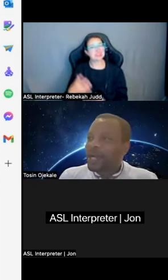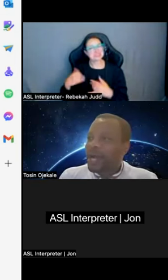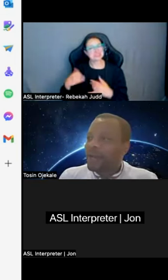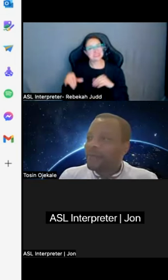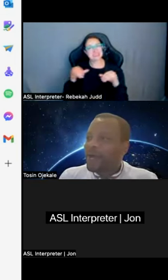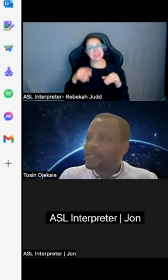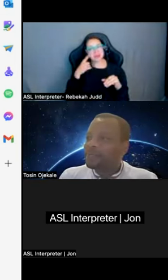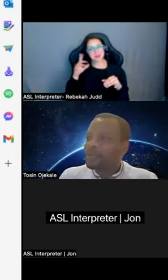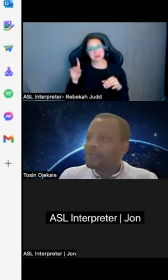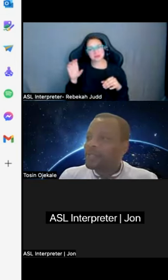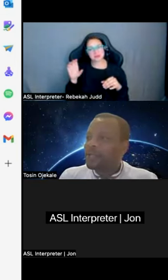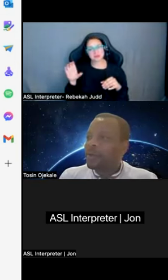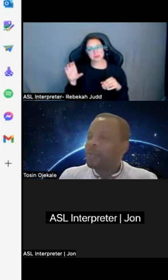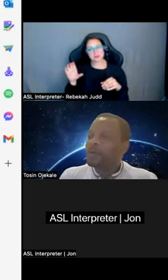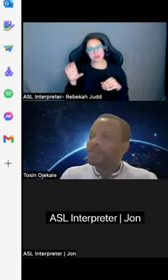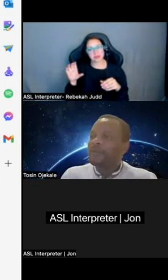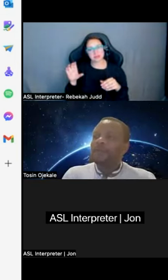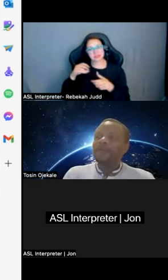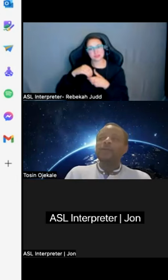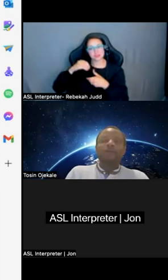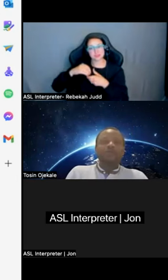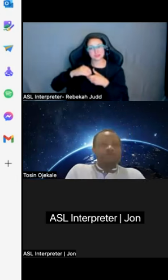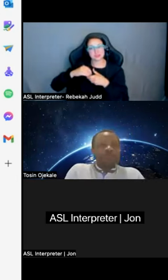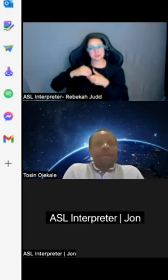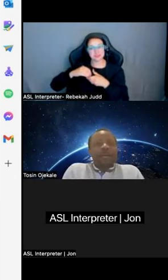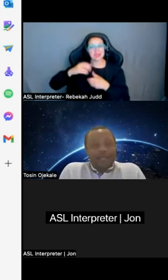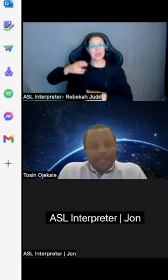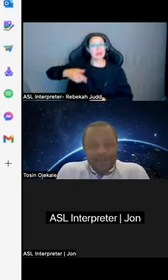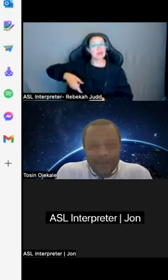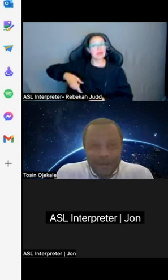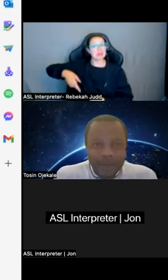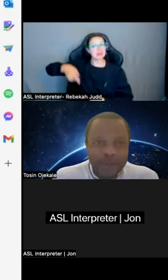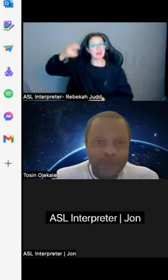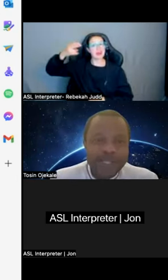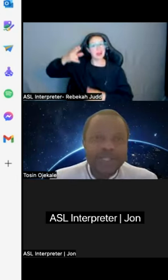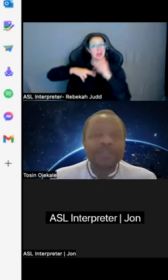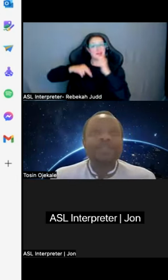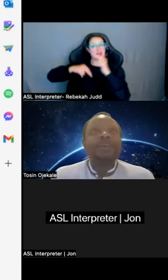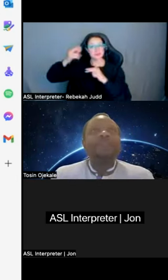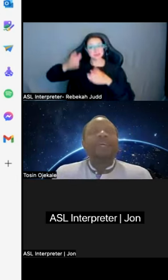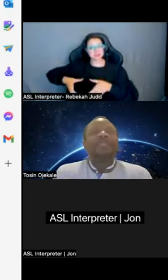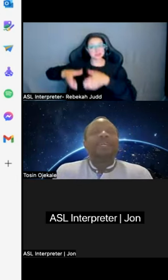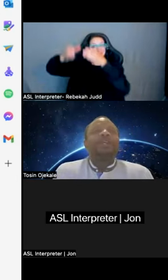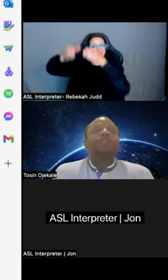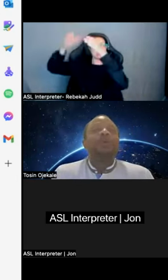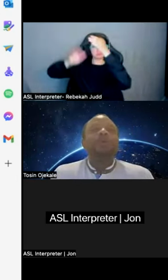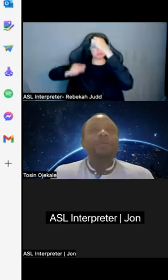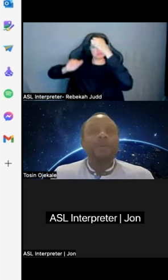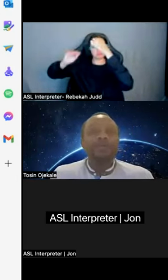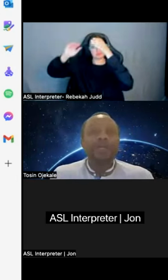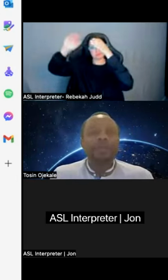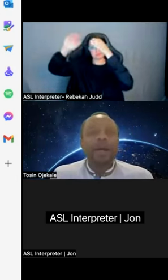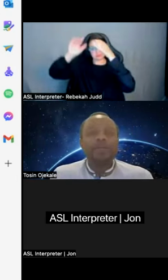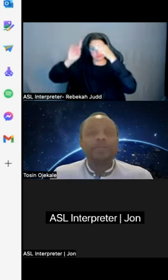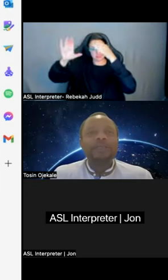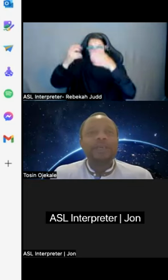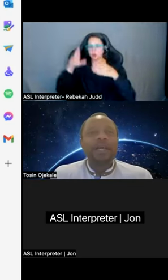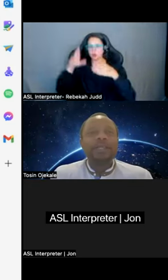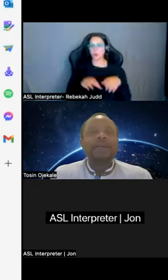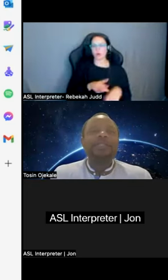in high-rise building or multi-floors? That's a very good question, right? So remember we talked